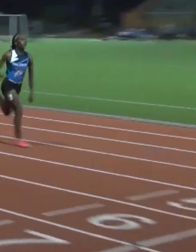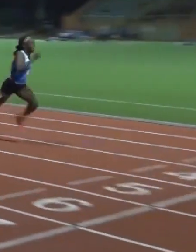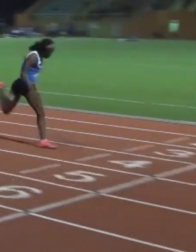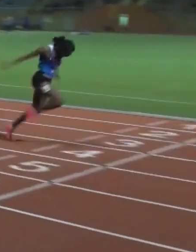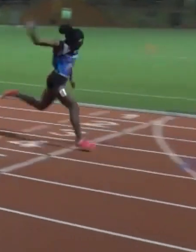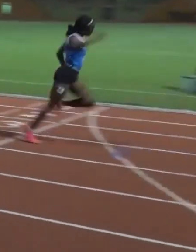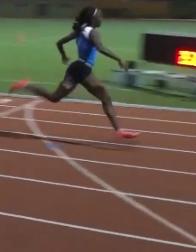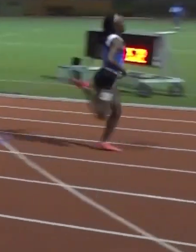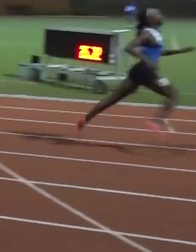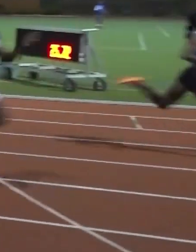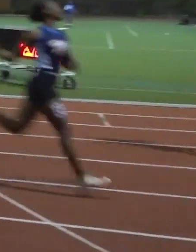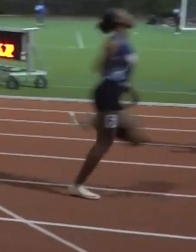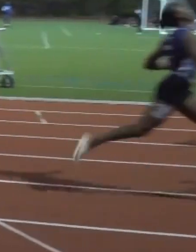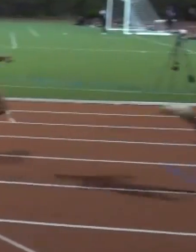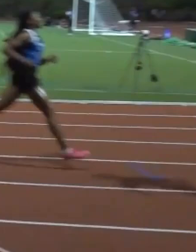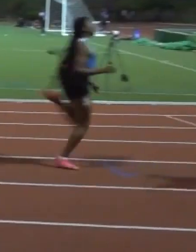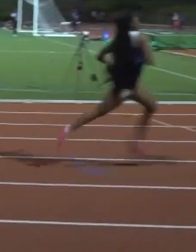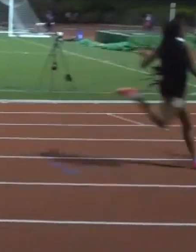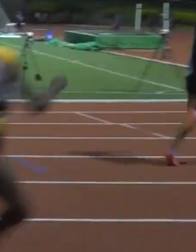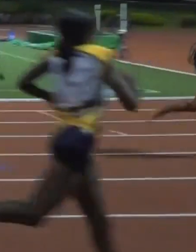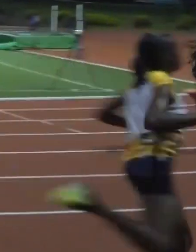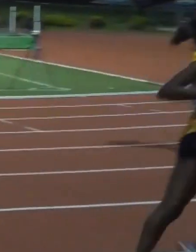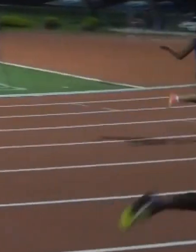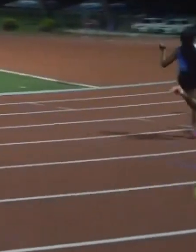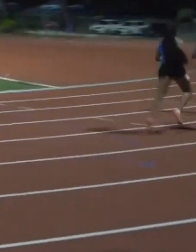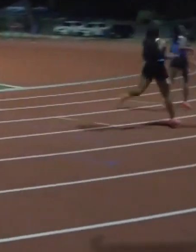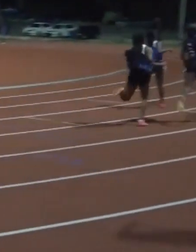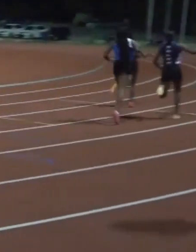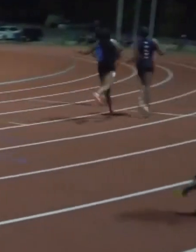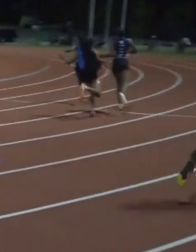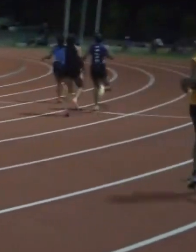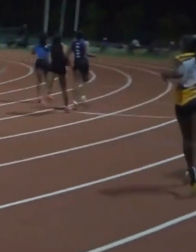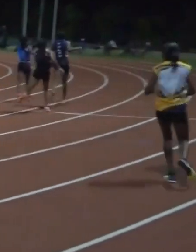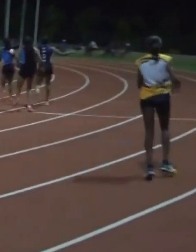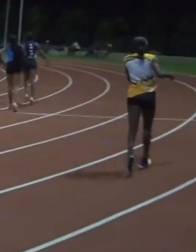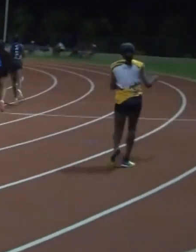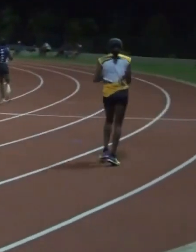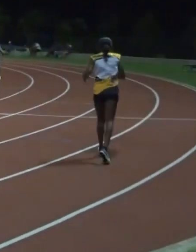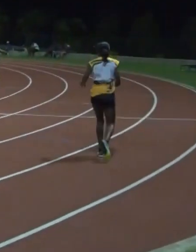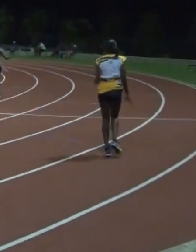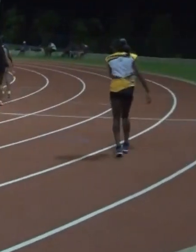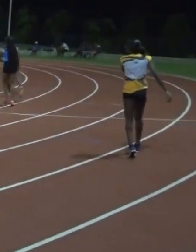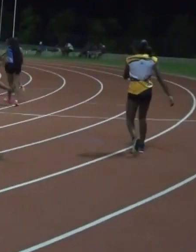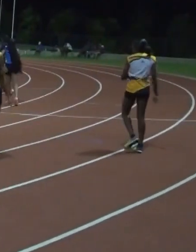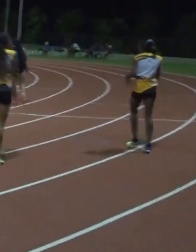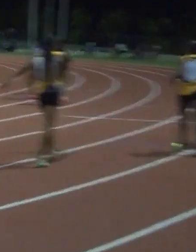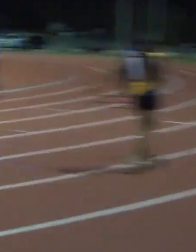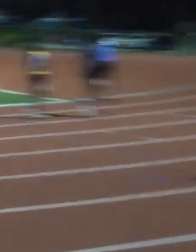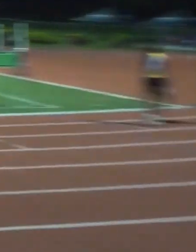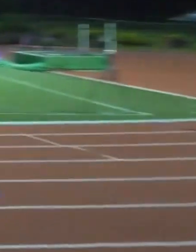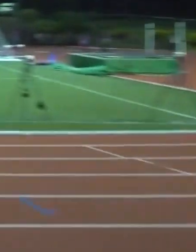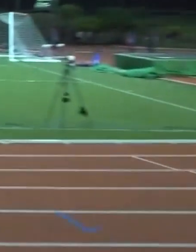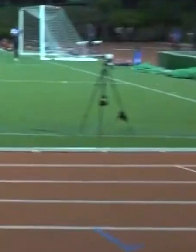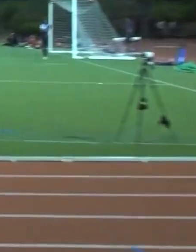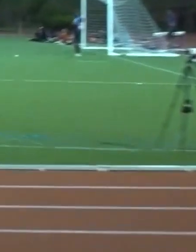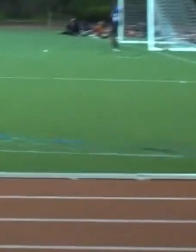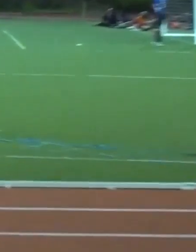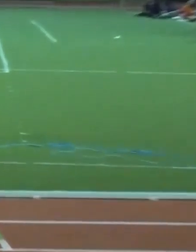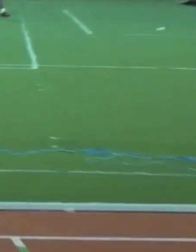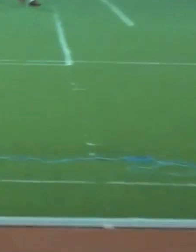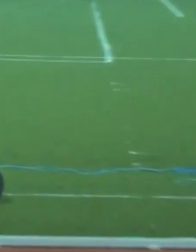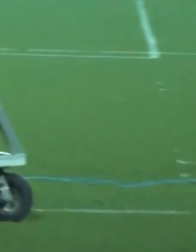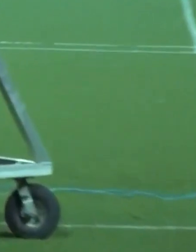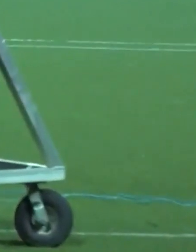winner in 25.73 seconds. Second, Naima Taylor, 26.03, and third, Crystal Bentham,